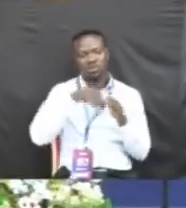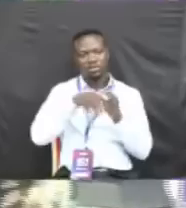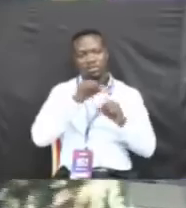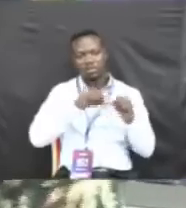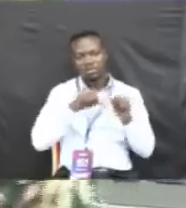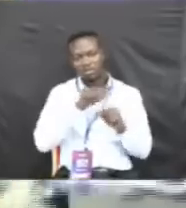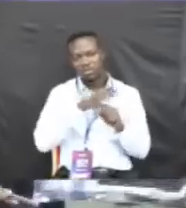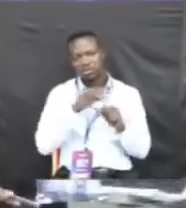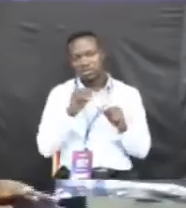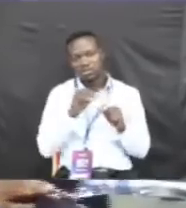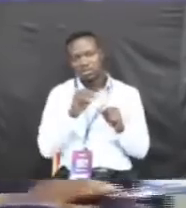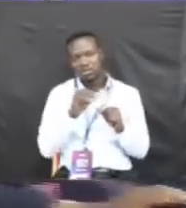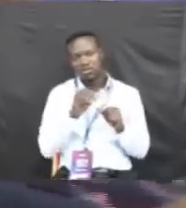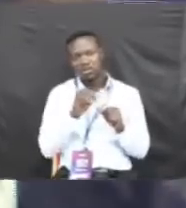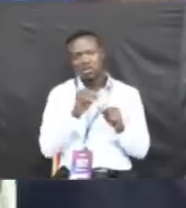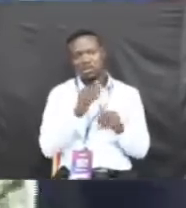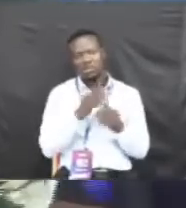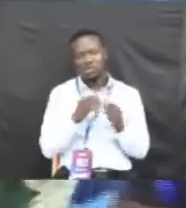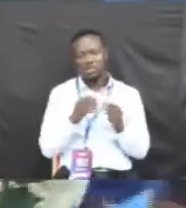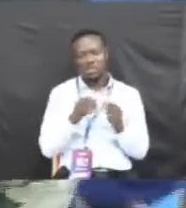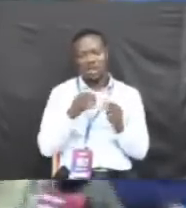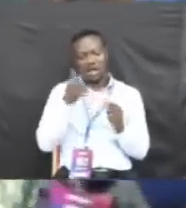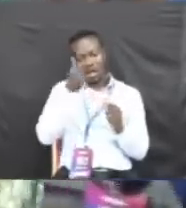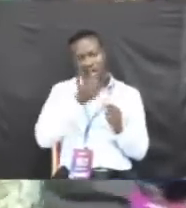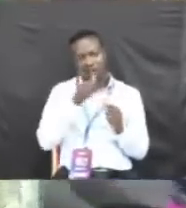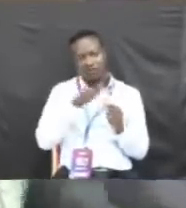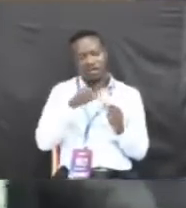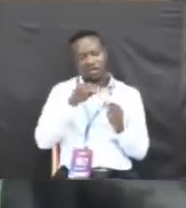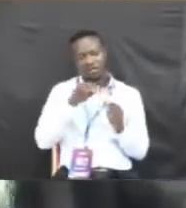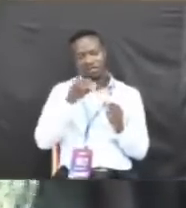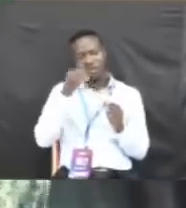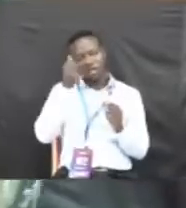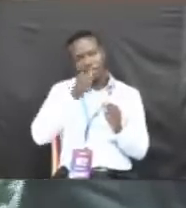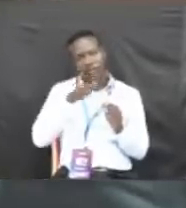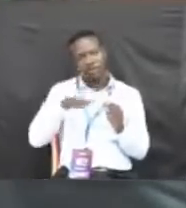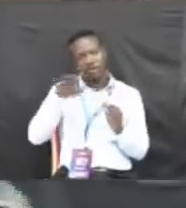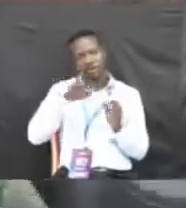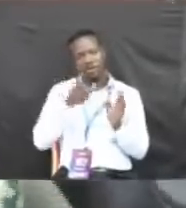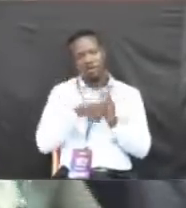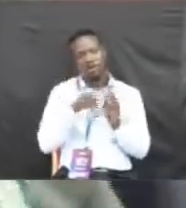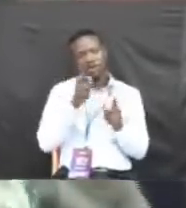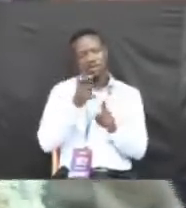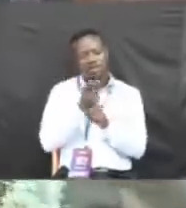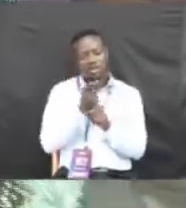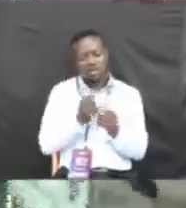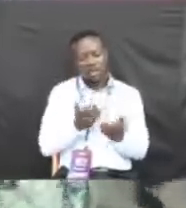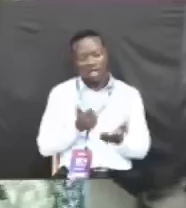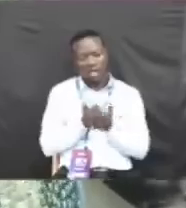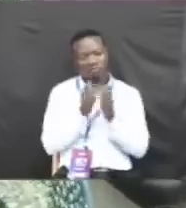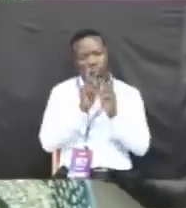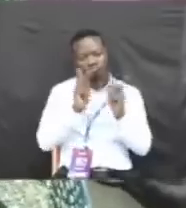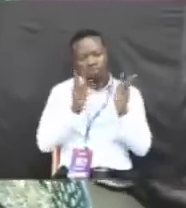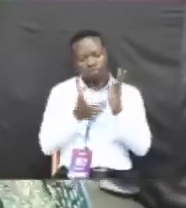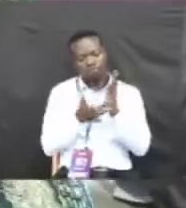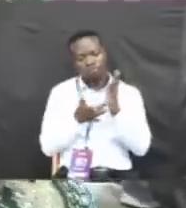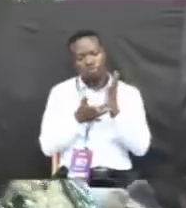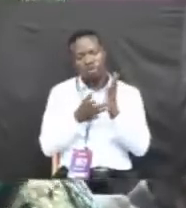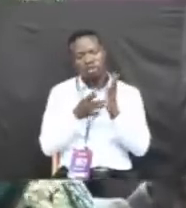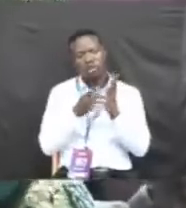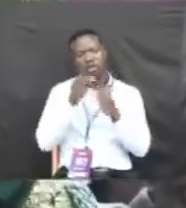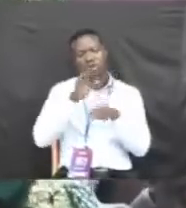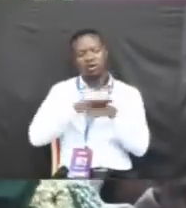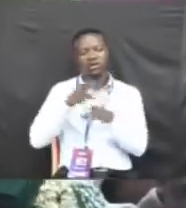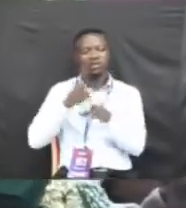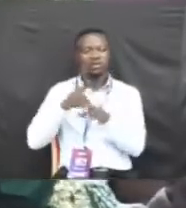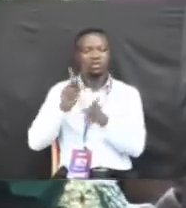in Science in Subsaharan Africa award with emphasis on the promotion of technology on persons